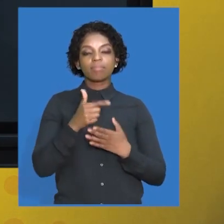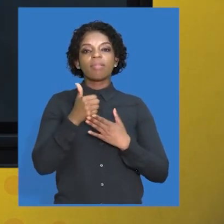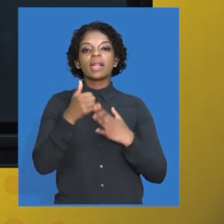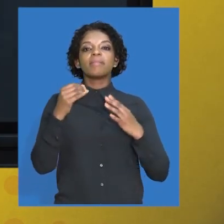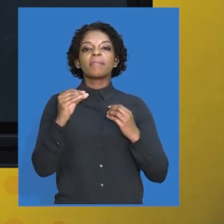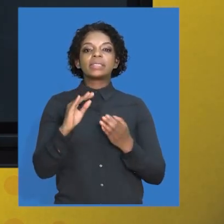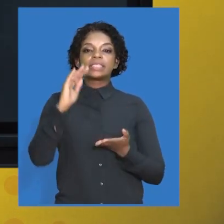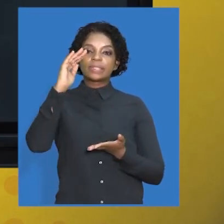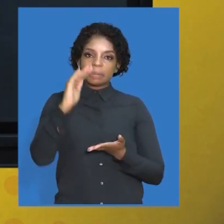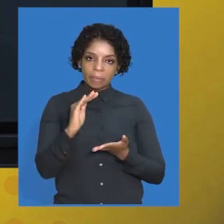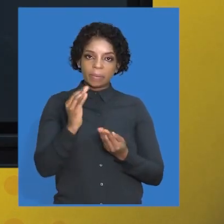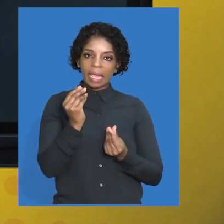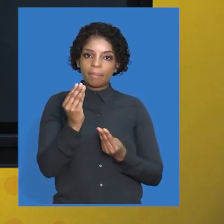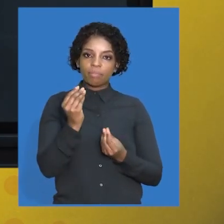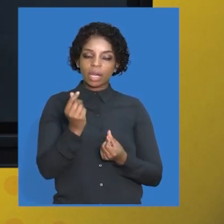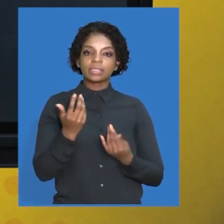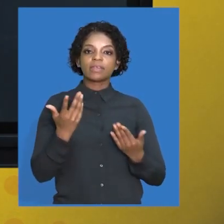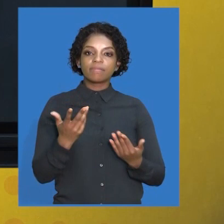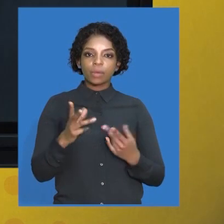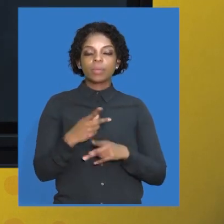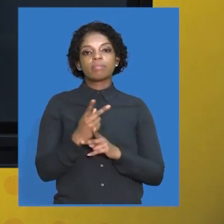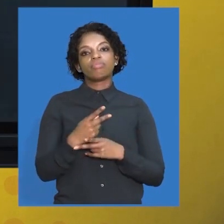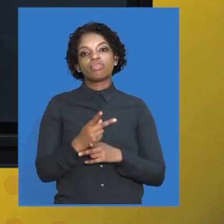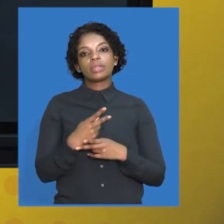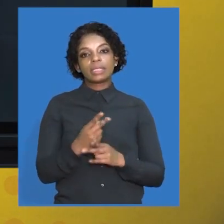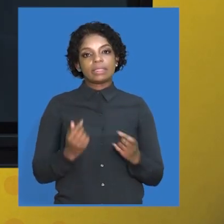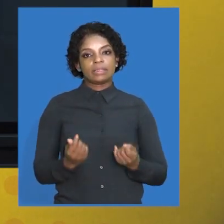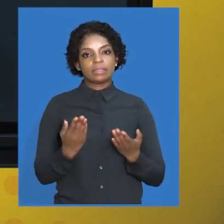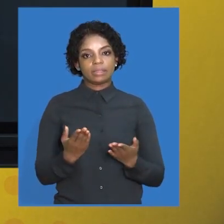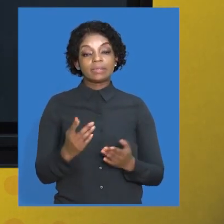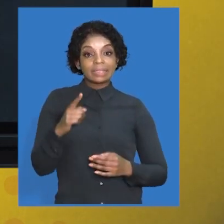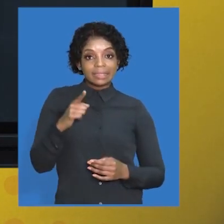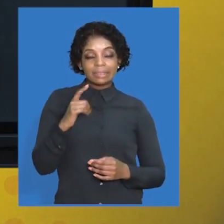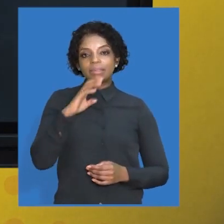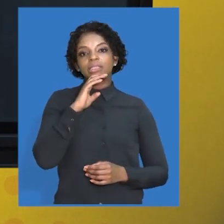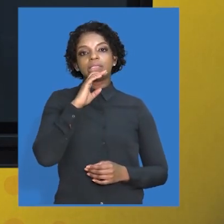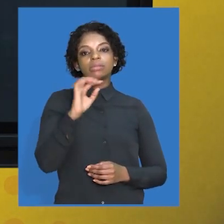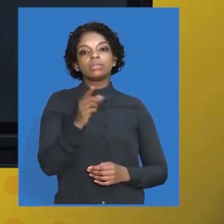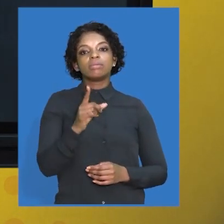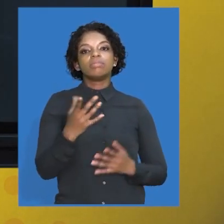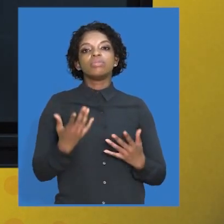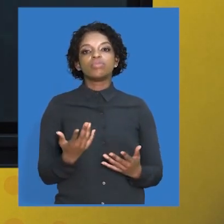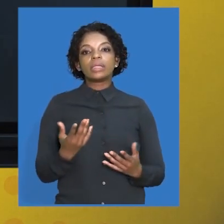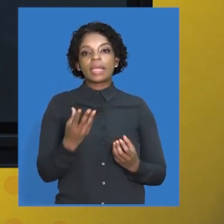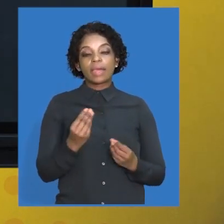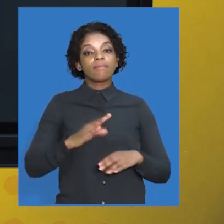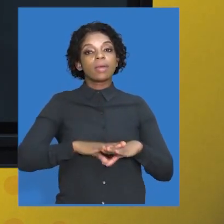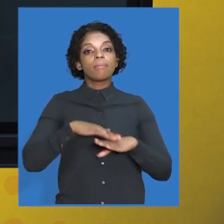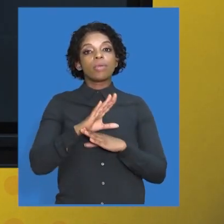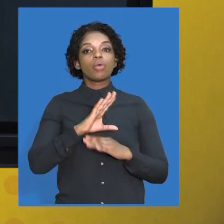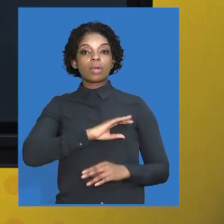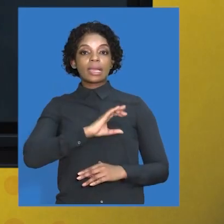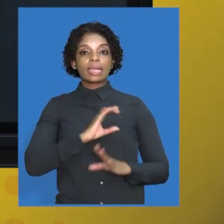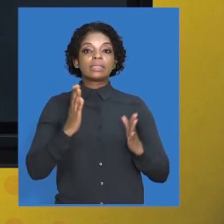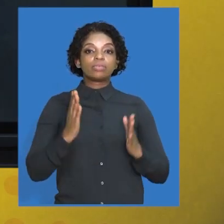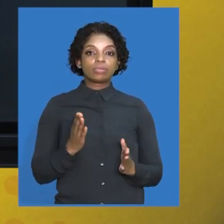down the price of your products or services, which would mean that we would have more customers that want to buy from us, which is going to